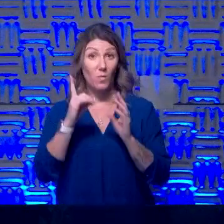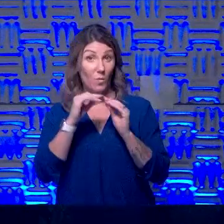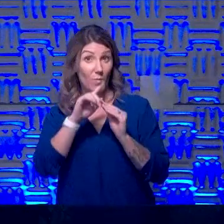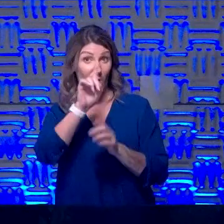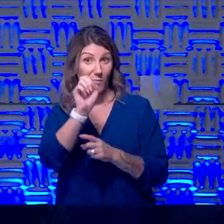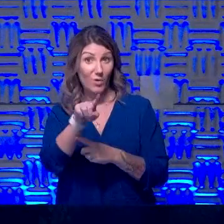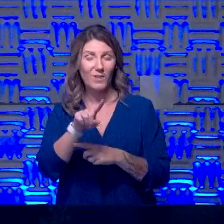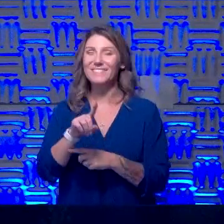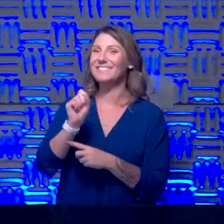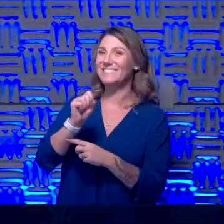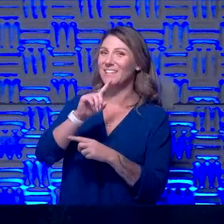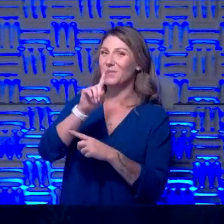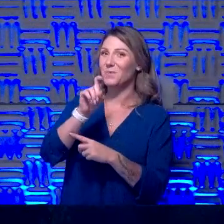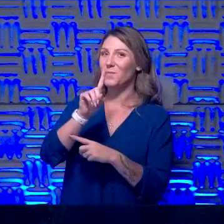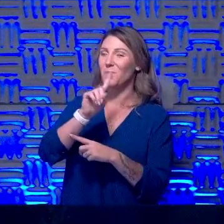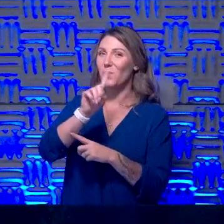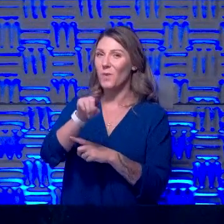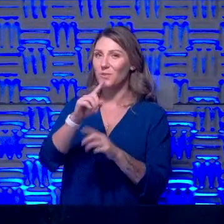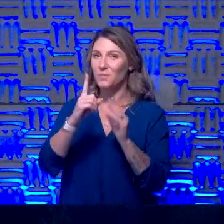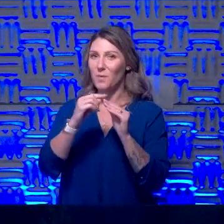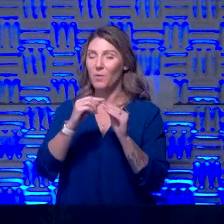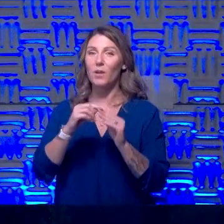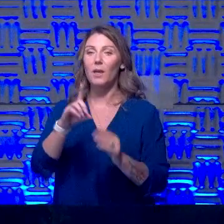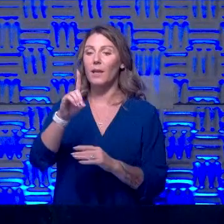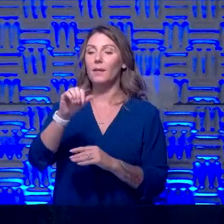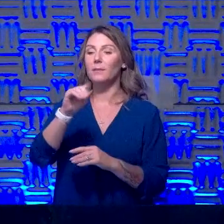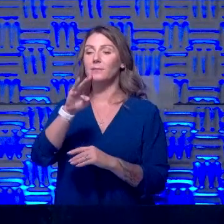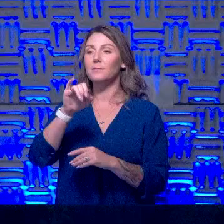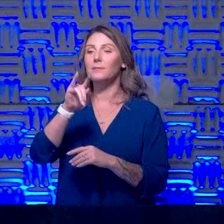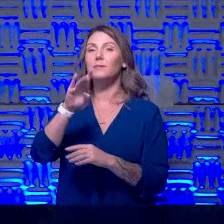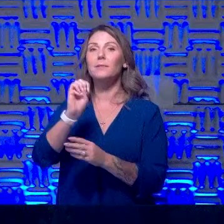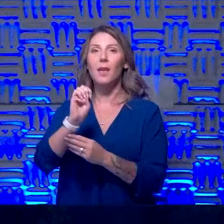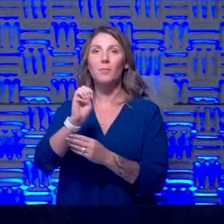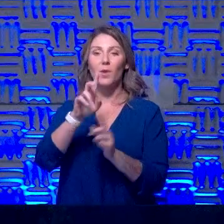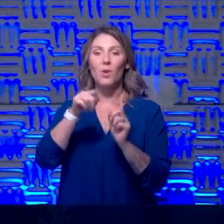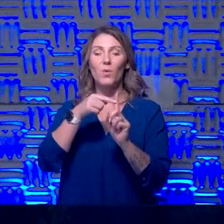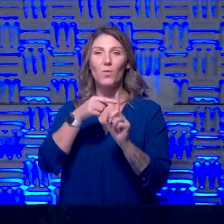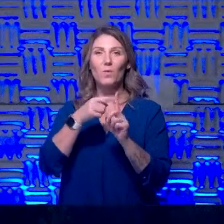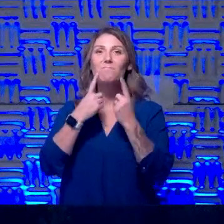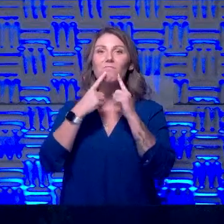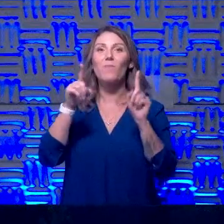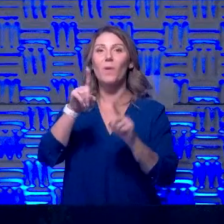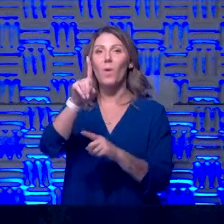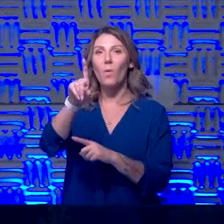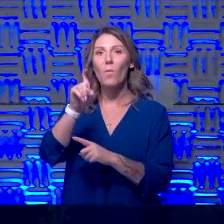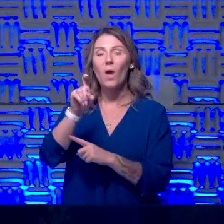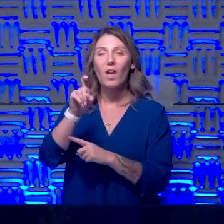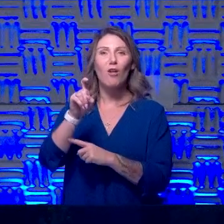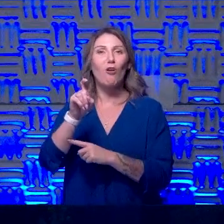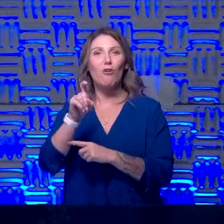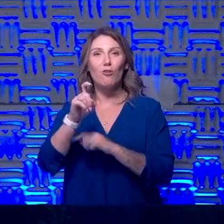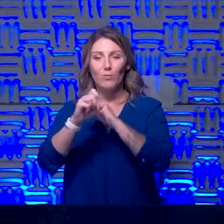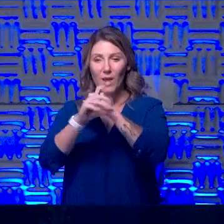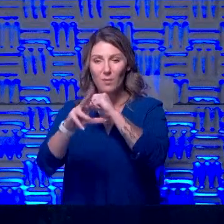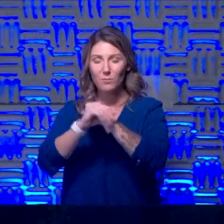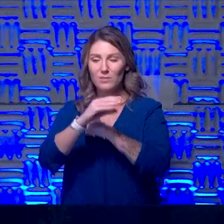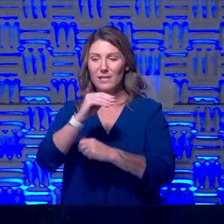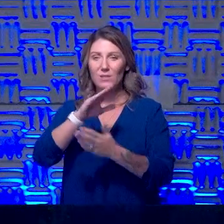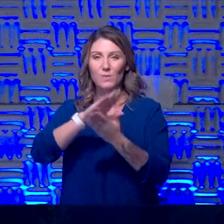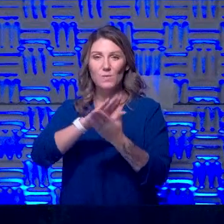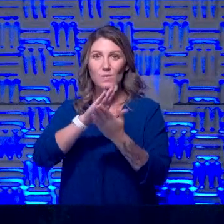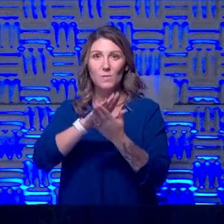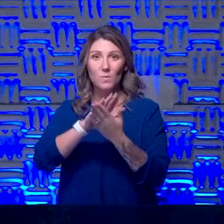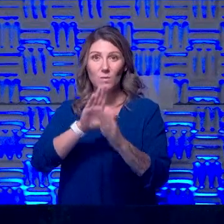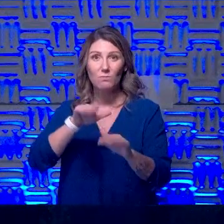more? Yes, one more question. Debbie Ann wants to know, as we hit 100 episodes and as school gets closer and closer, could